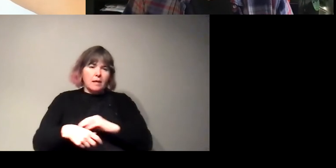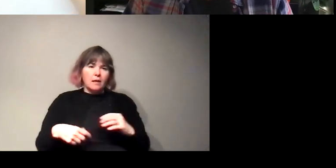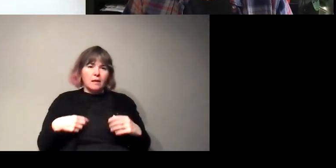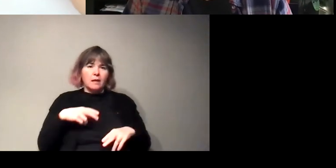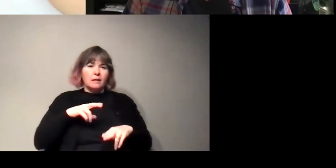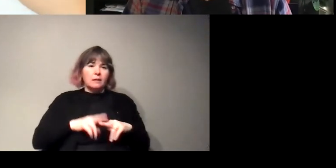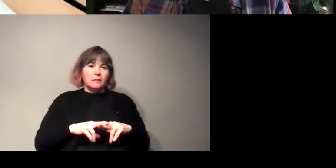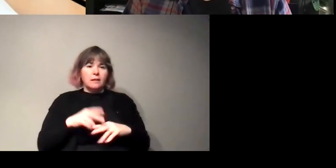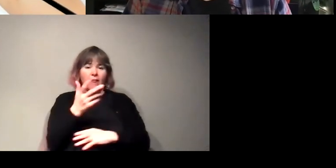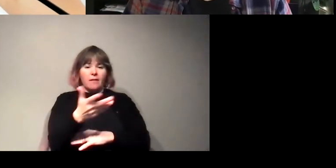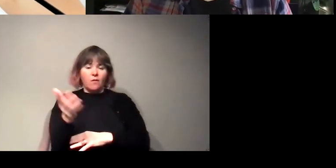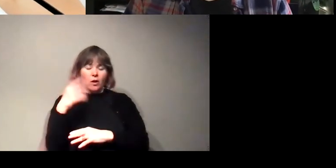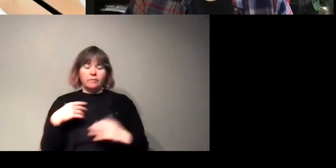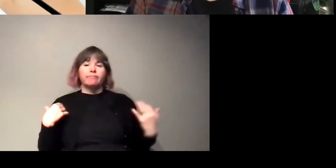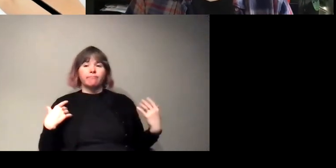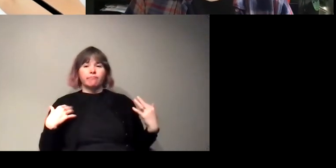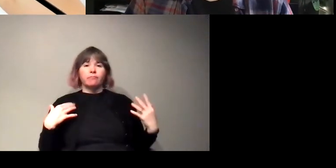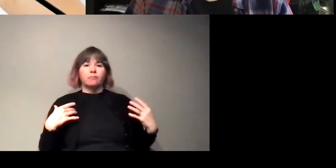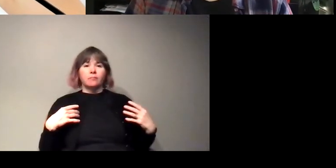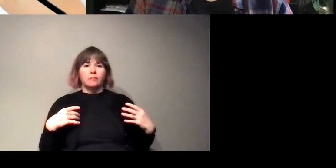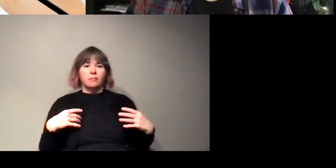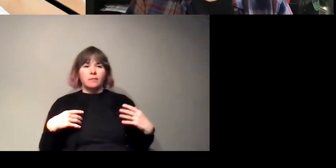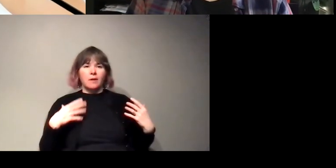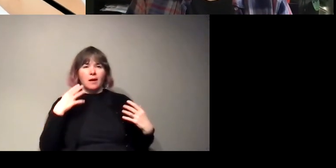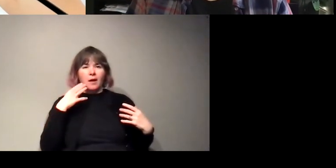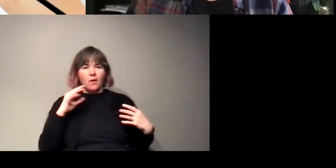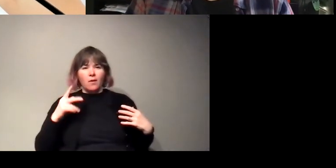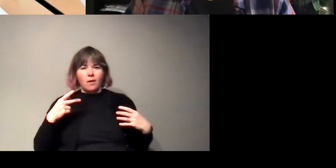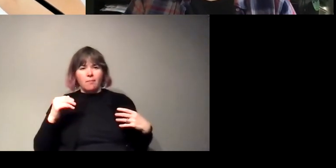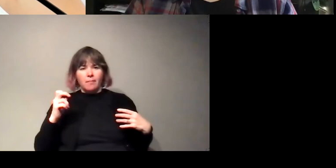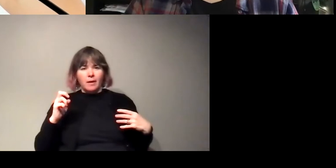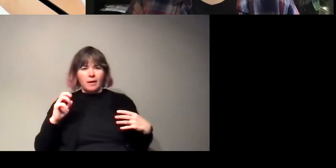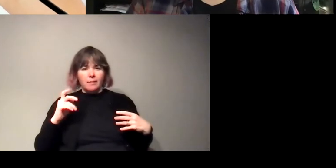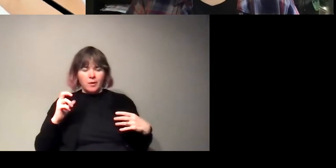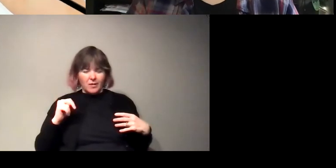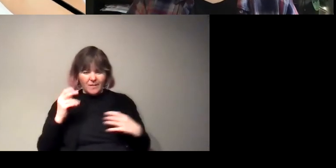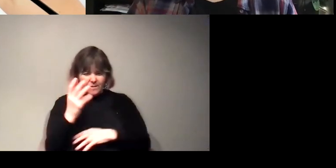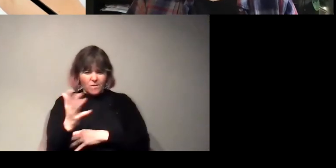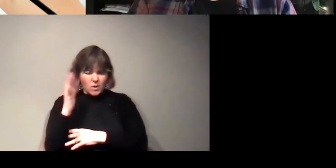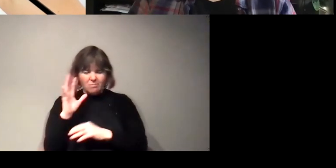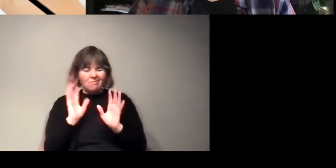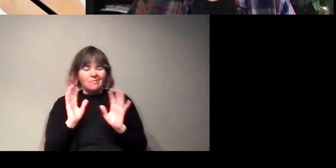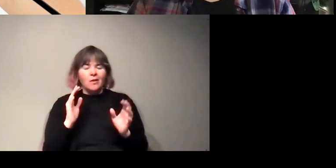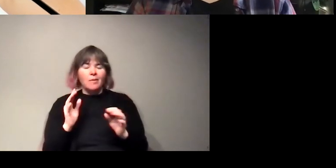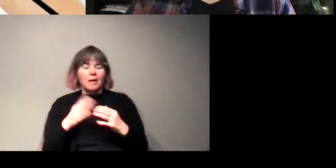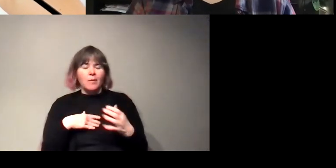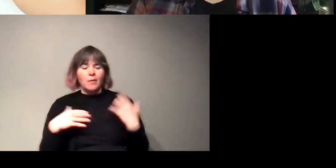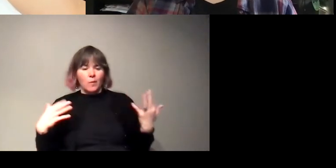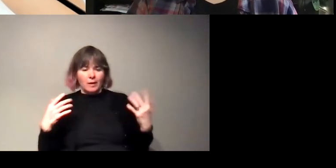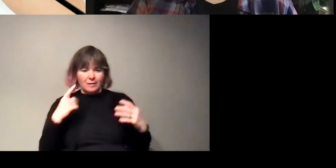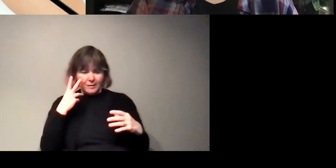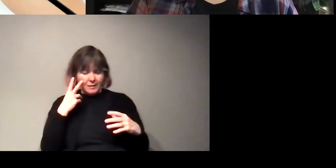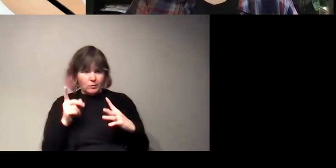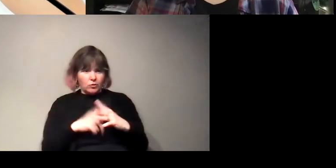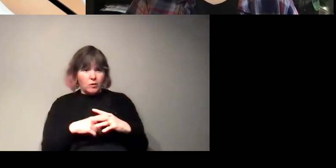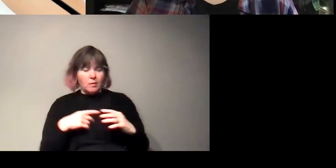the forest, and I don't know if the Pine Barrens are technically a forest or not. Anyway, and I just wait to see what shows up, and then I take pictures